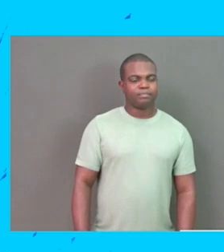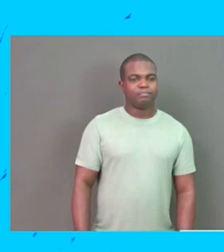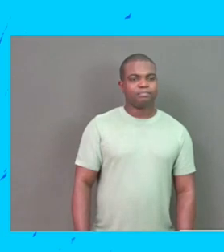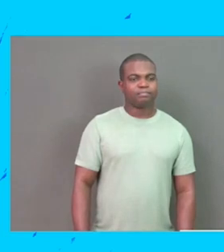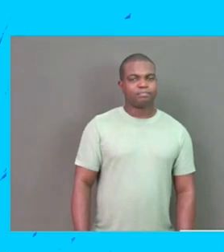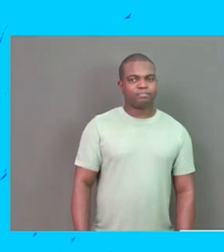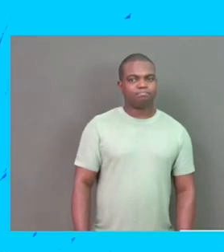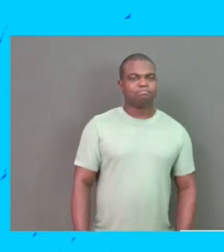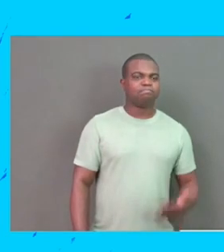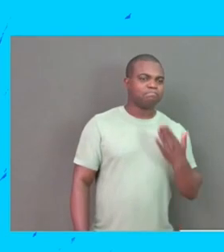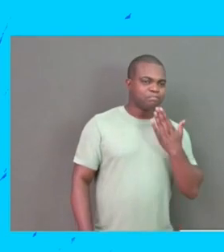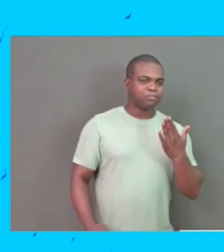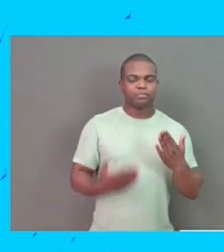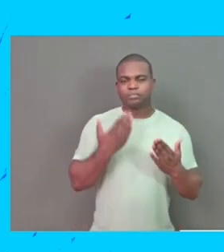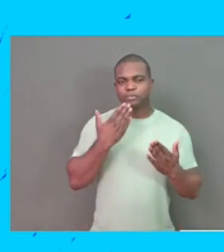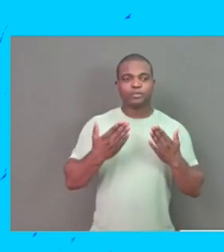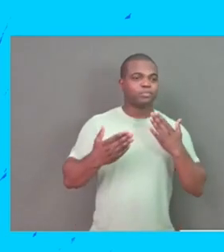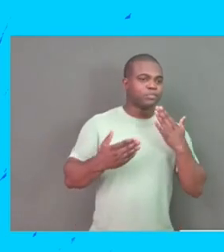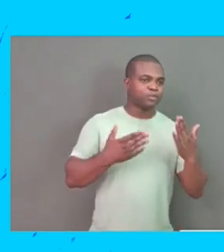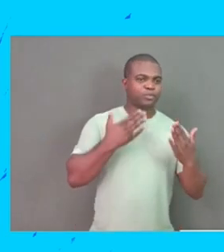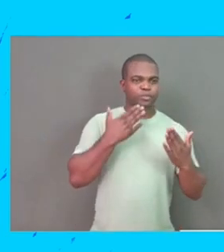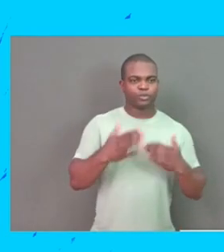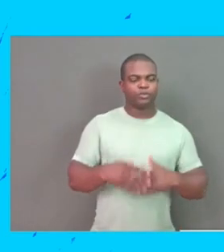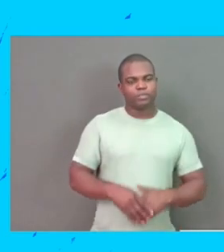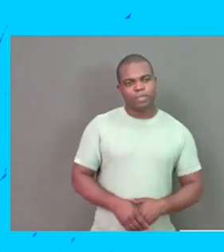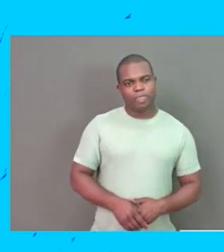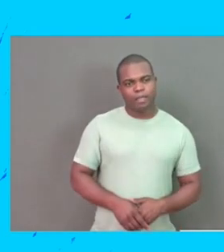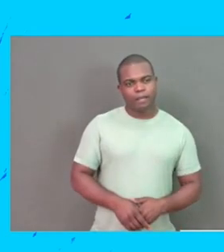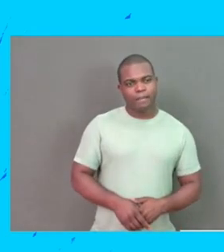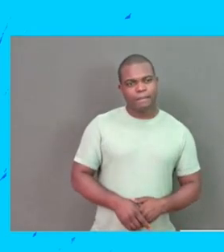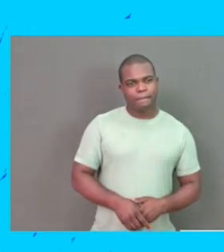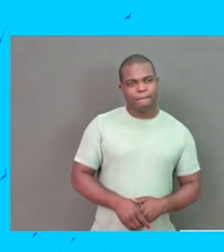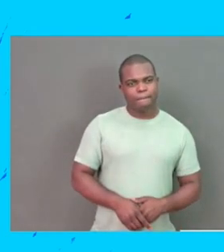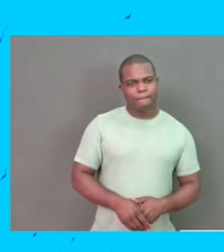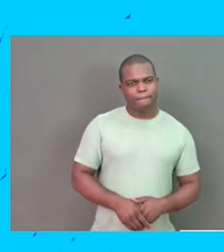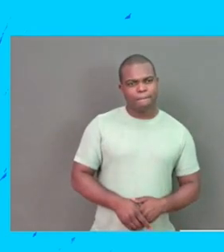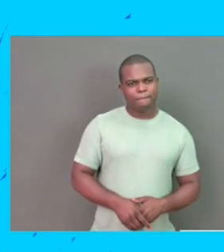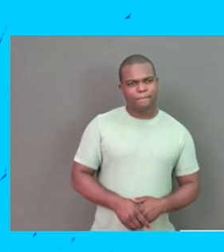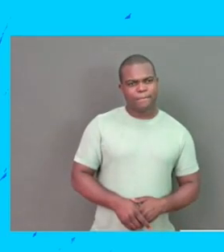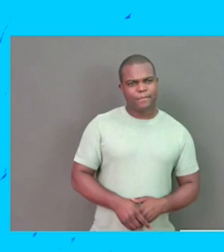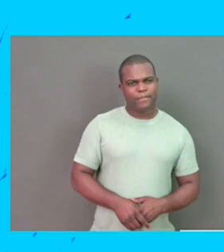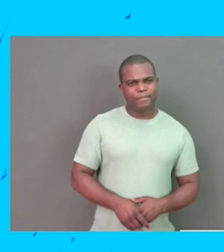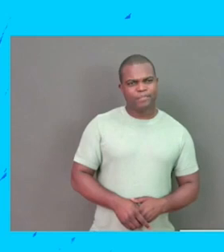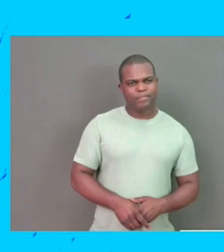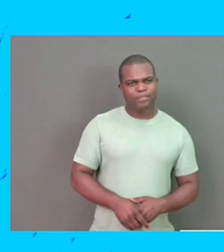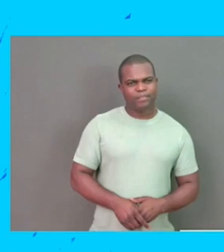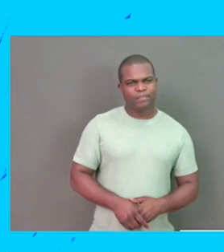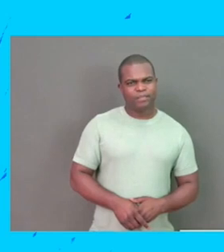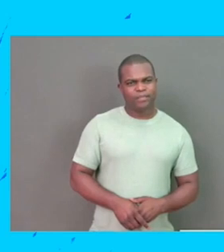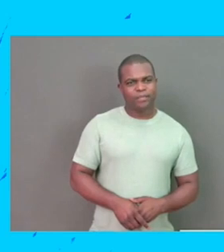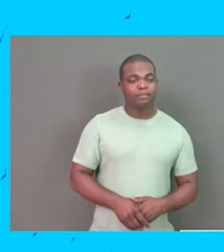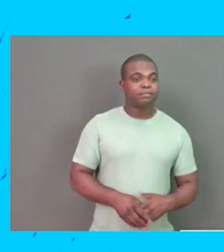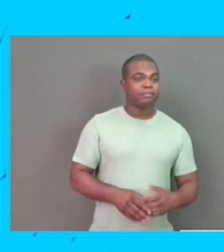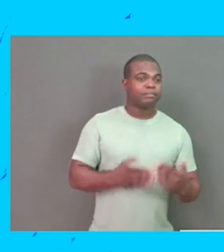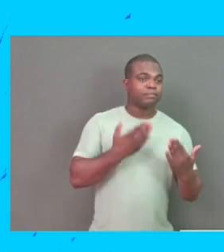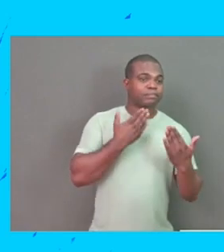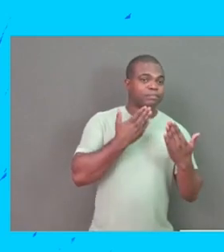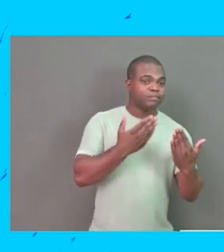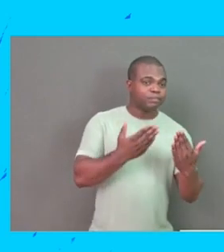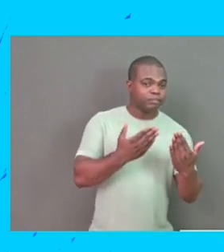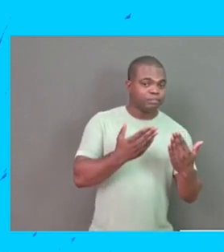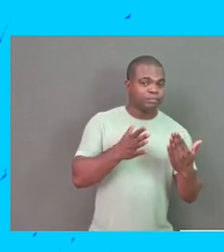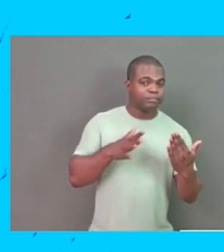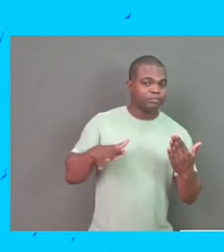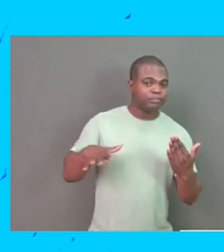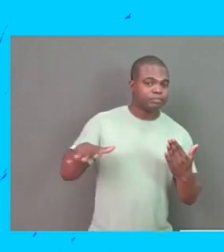Hi everyone, I'm Eglantina Zing here, and I'm super honored to be joining you today at the Global Forum for Adolescents. I want